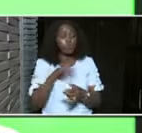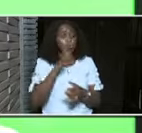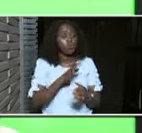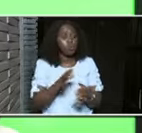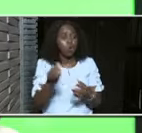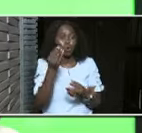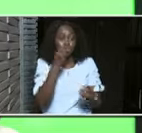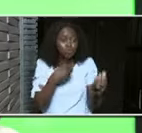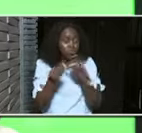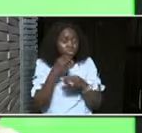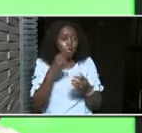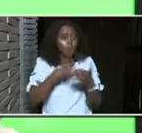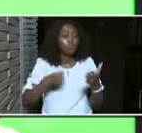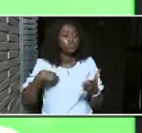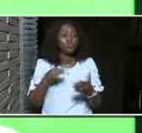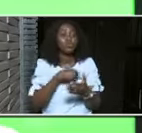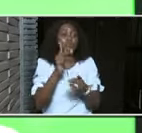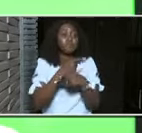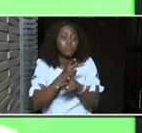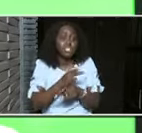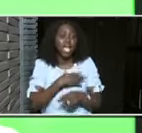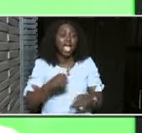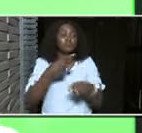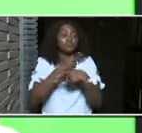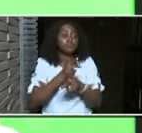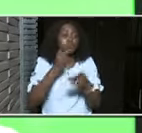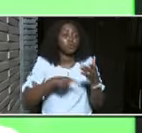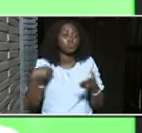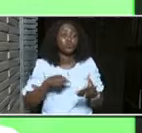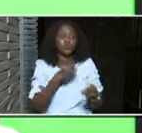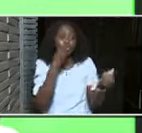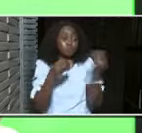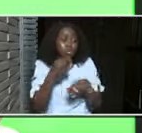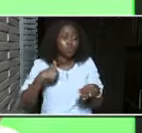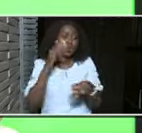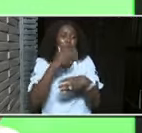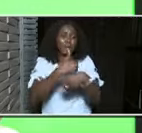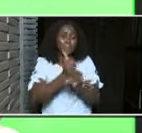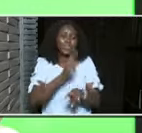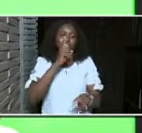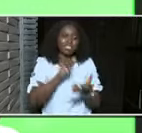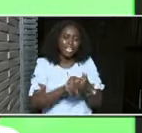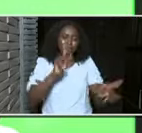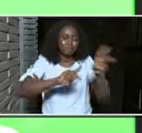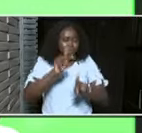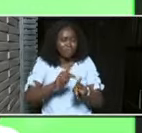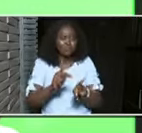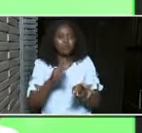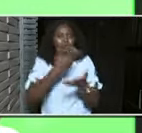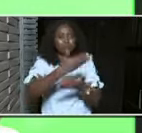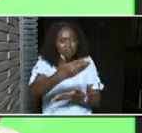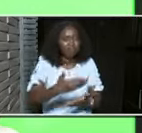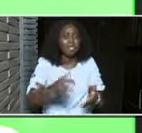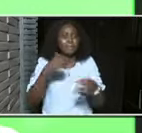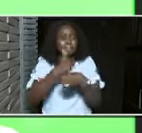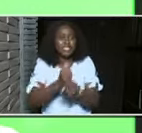what we produce and produce what we consume. We will ensure that people patronize made in Nigerian goods. That way,